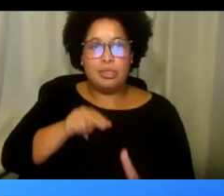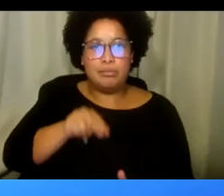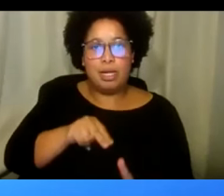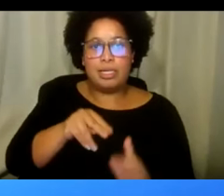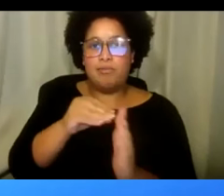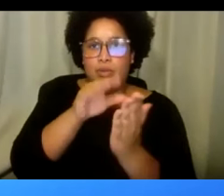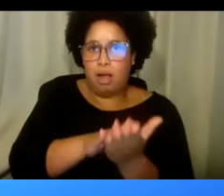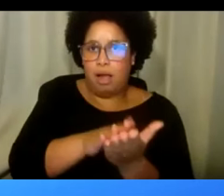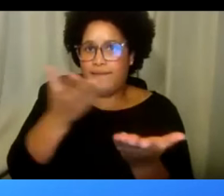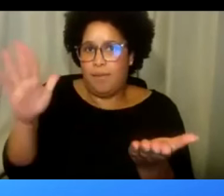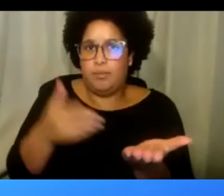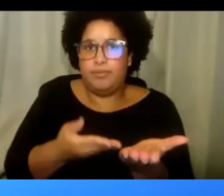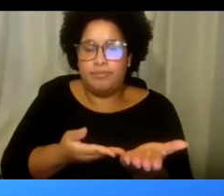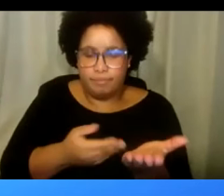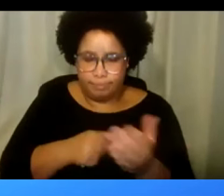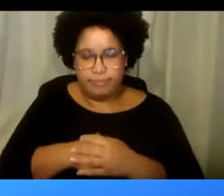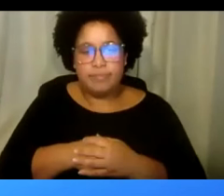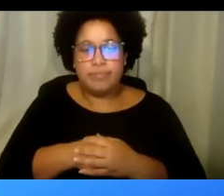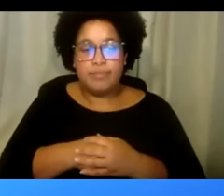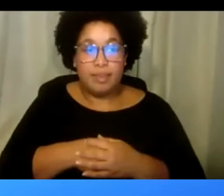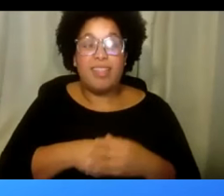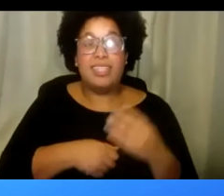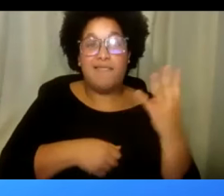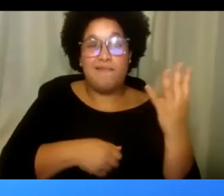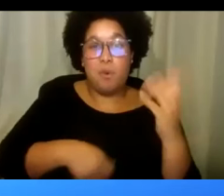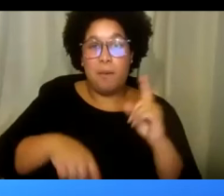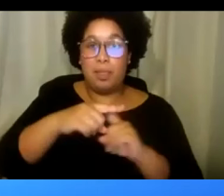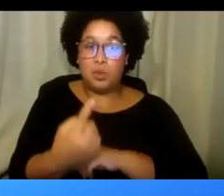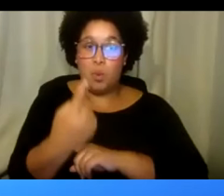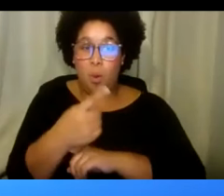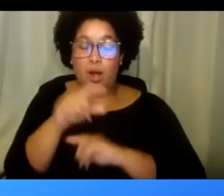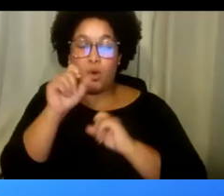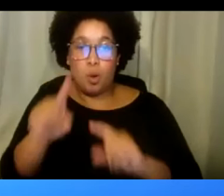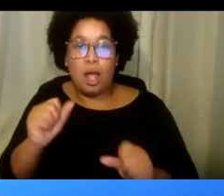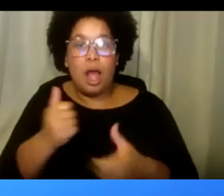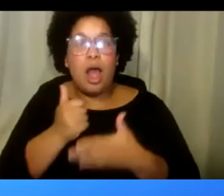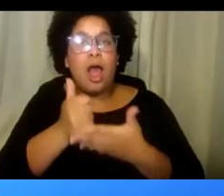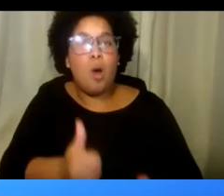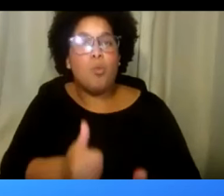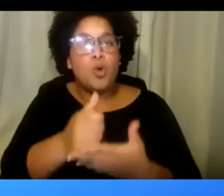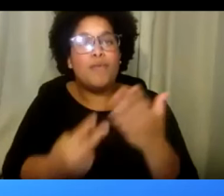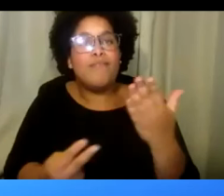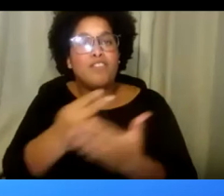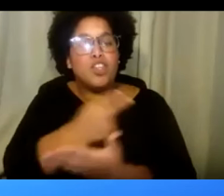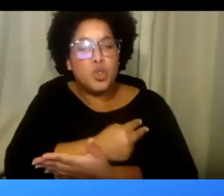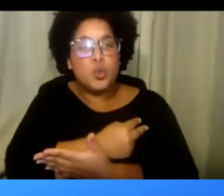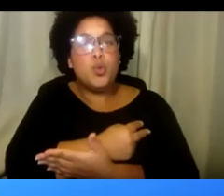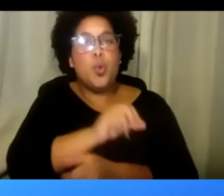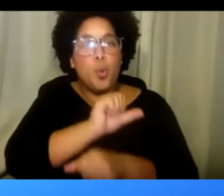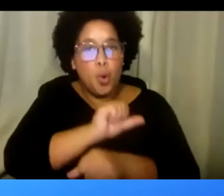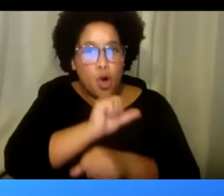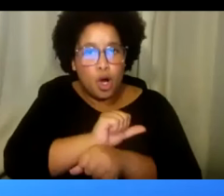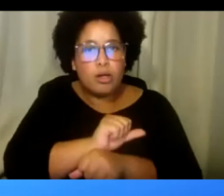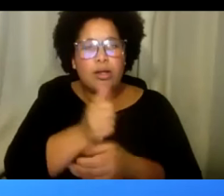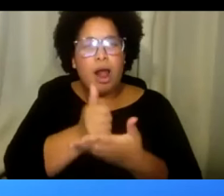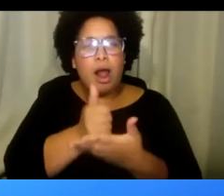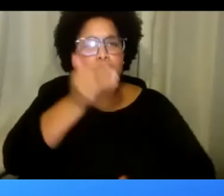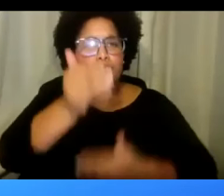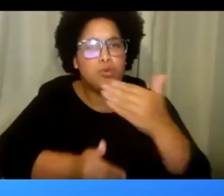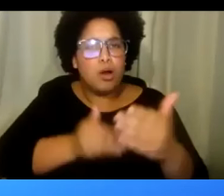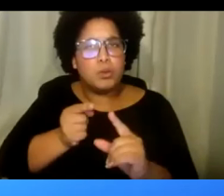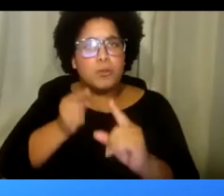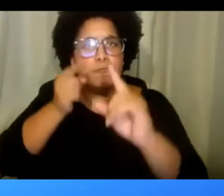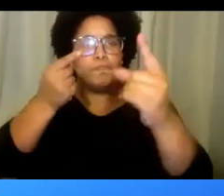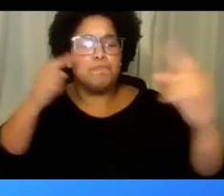recorded. The 4+1 questions can be used to review work and progress towards goals. Remember, the +1 question